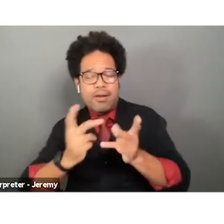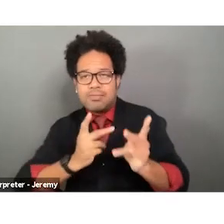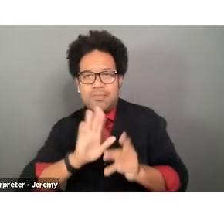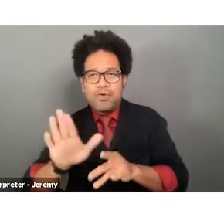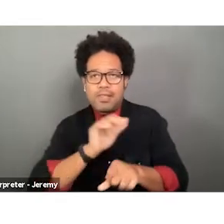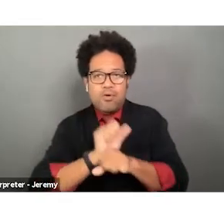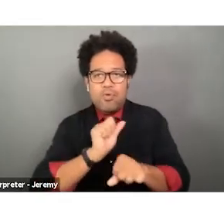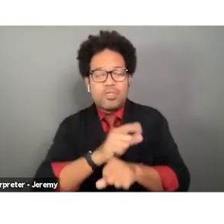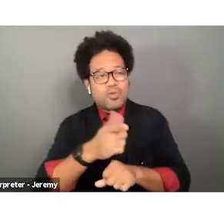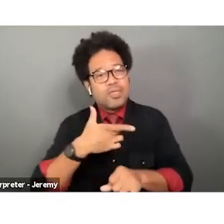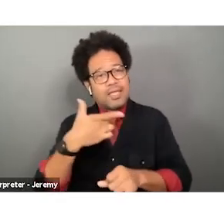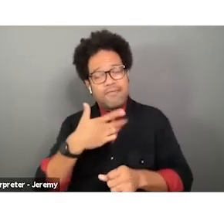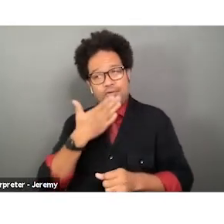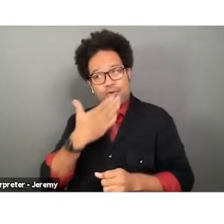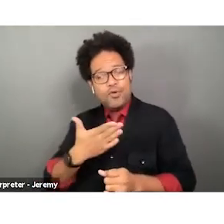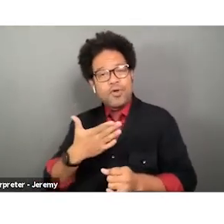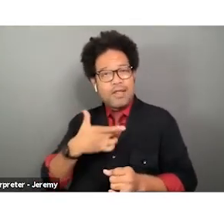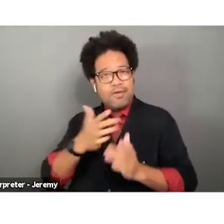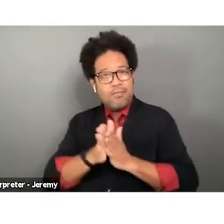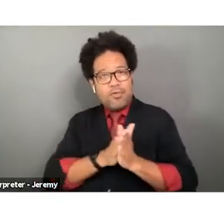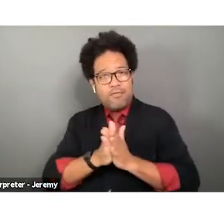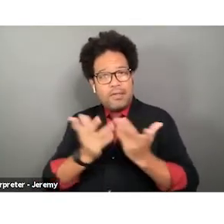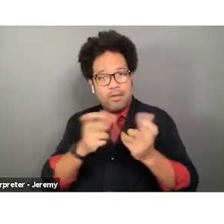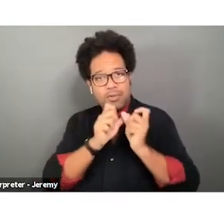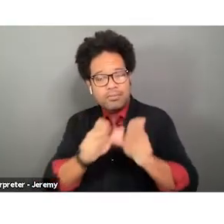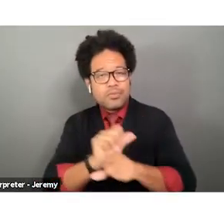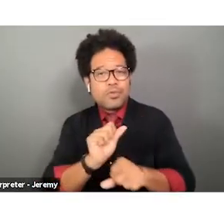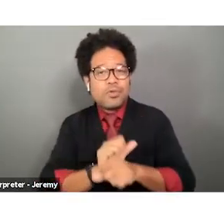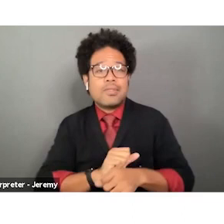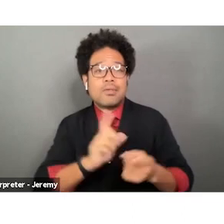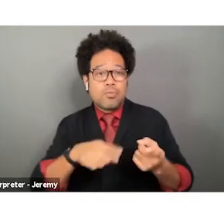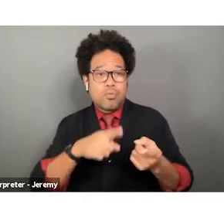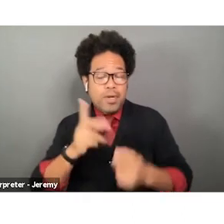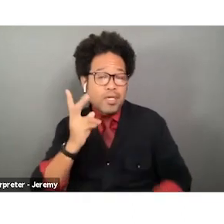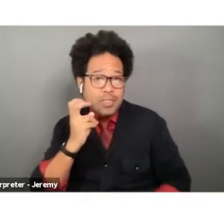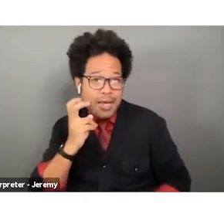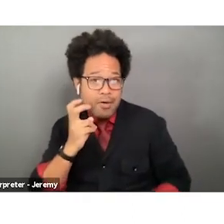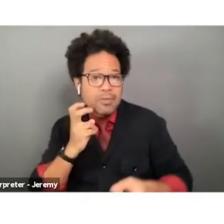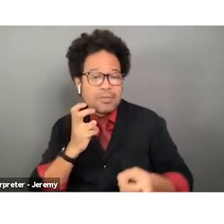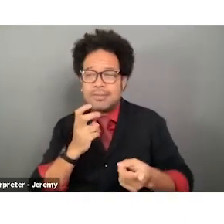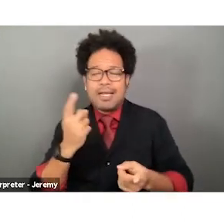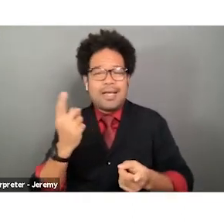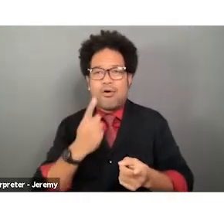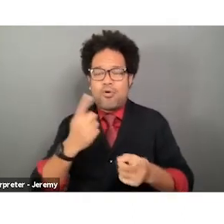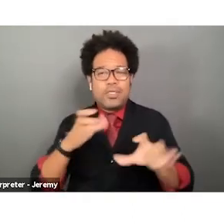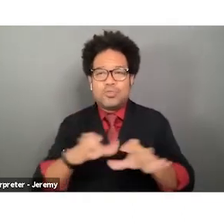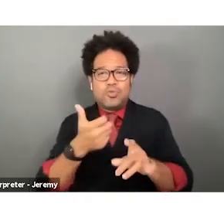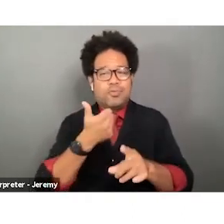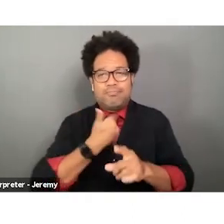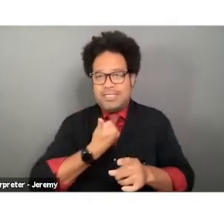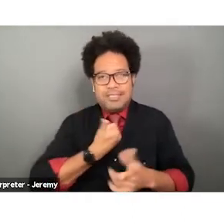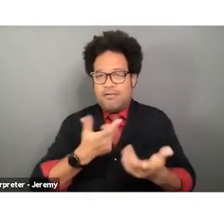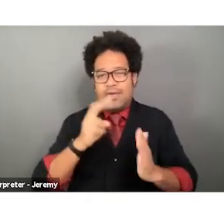they feel worthy and motivated and want to keep doing the work. When in doubt, and this is something that I do all the time, read up on historical movements for